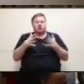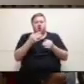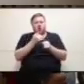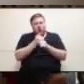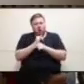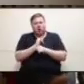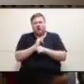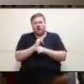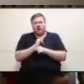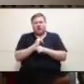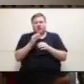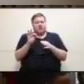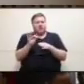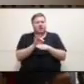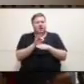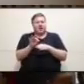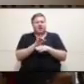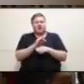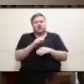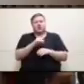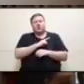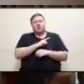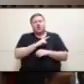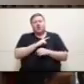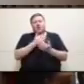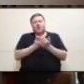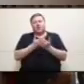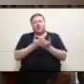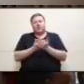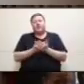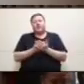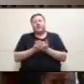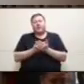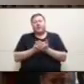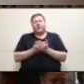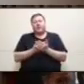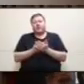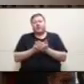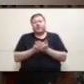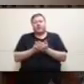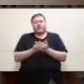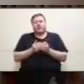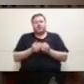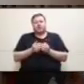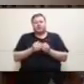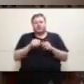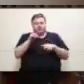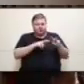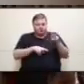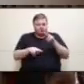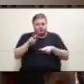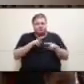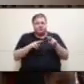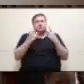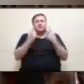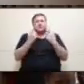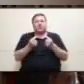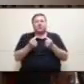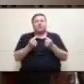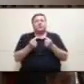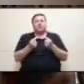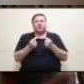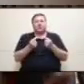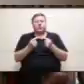year, so that they can, wherever possible, be able to do an assessment of to the extent to which